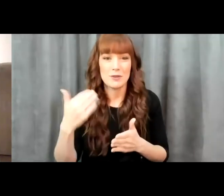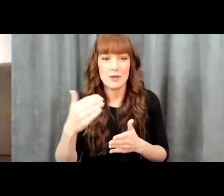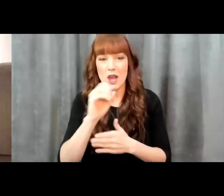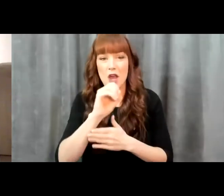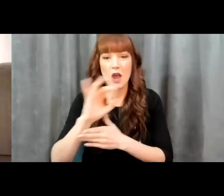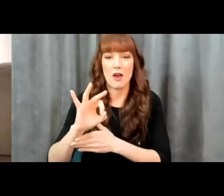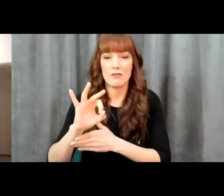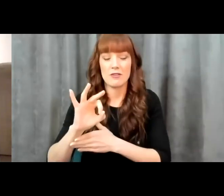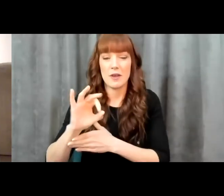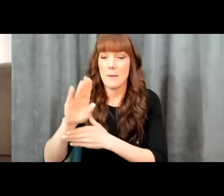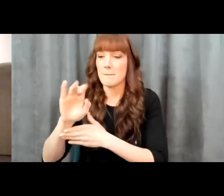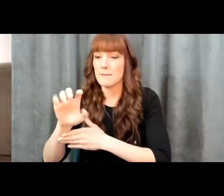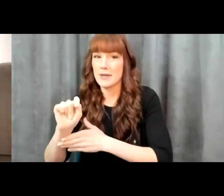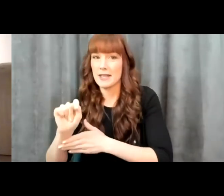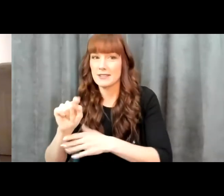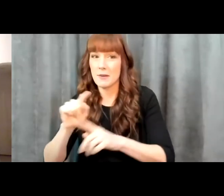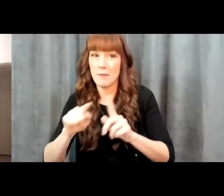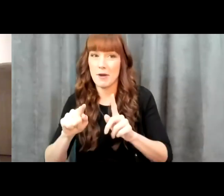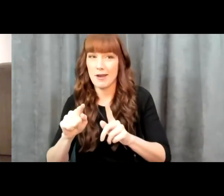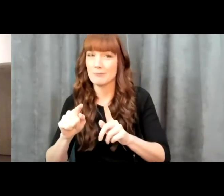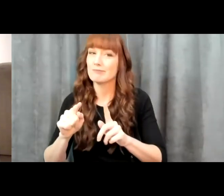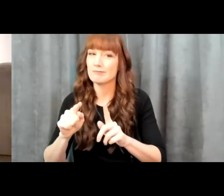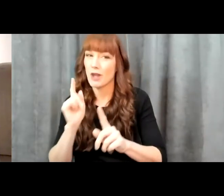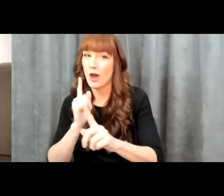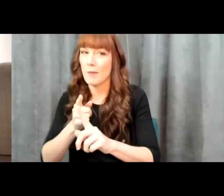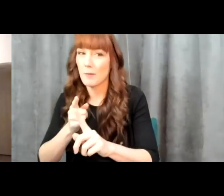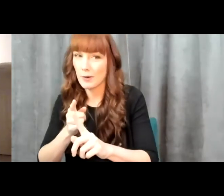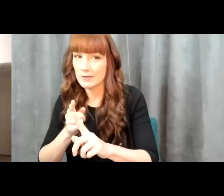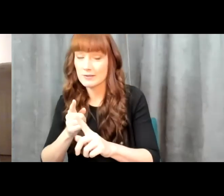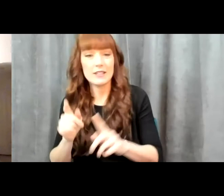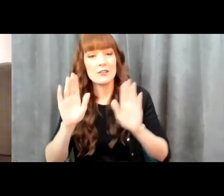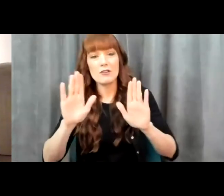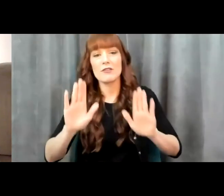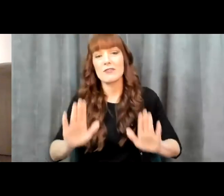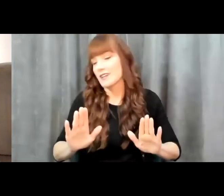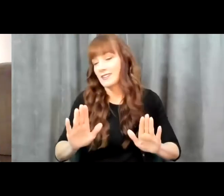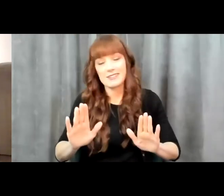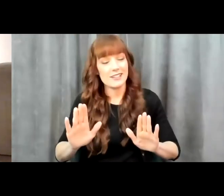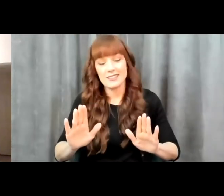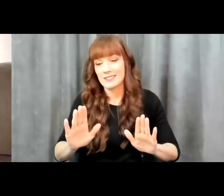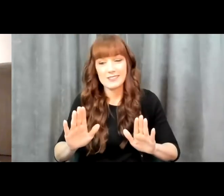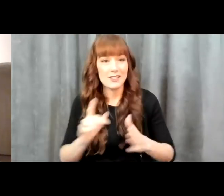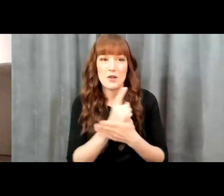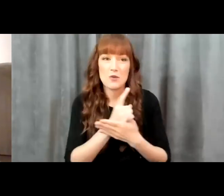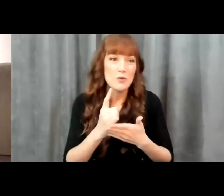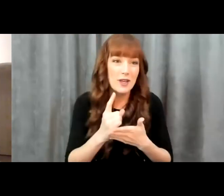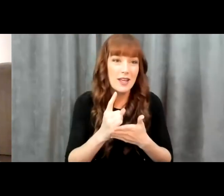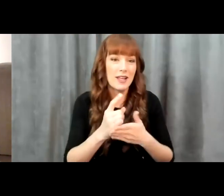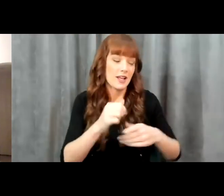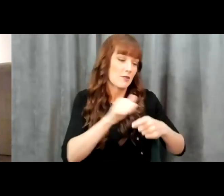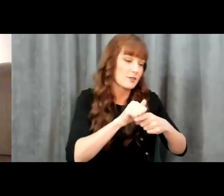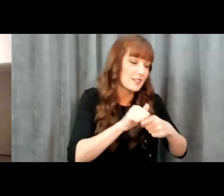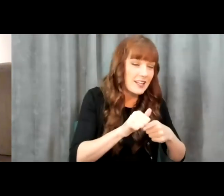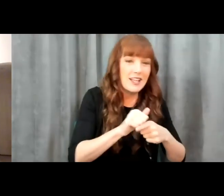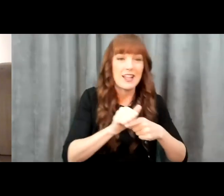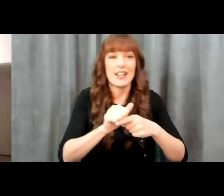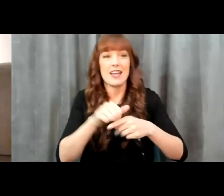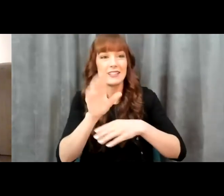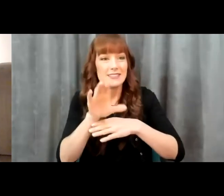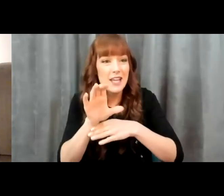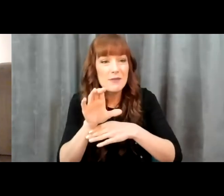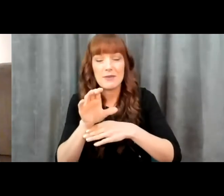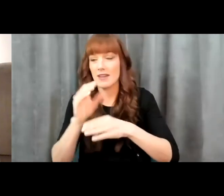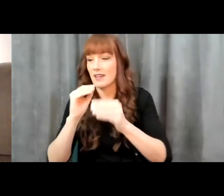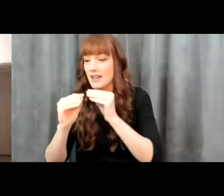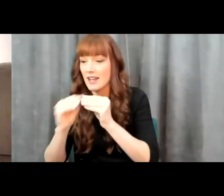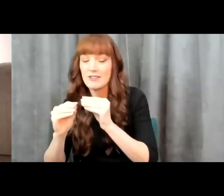offbeat, but on point. This has been a fantastic week of rehearsals and taping and editing to bring this event to you. So thank